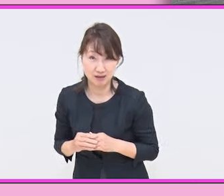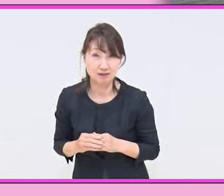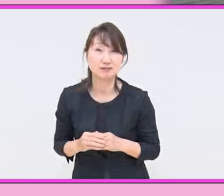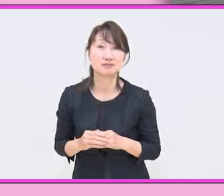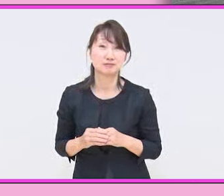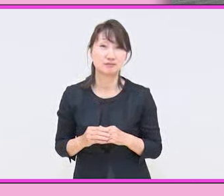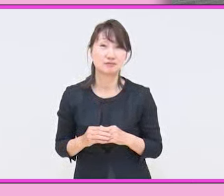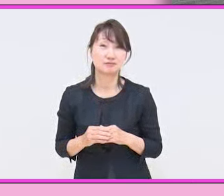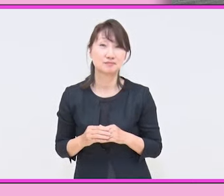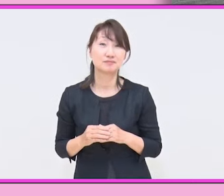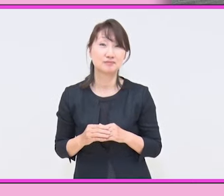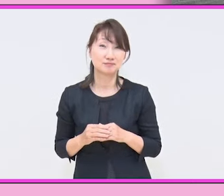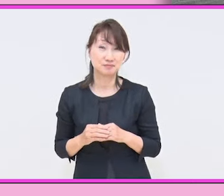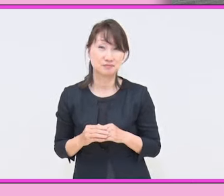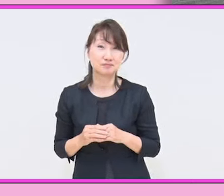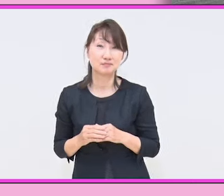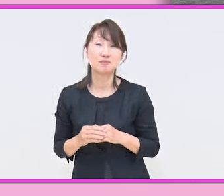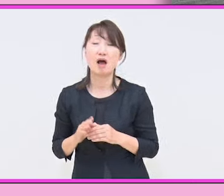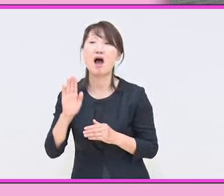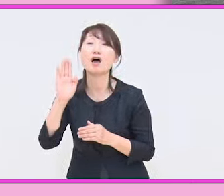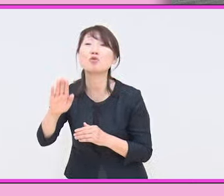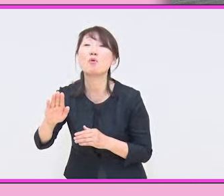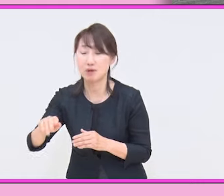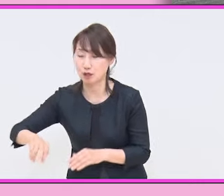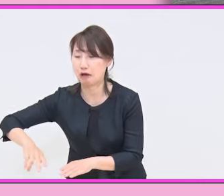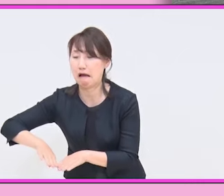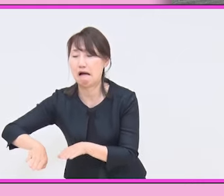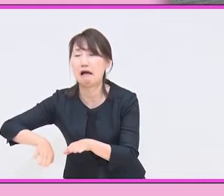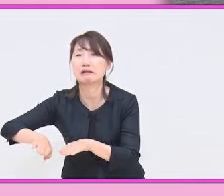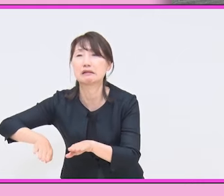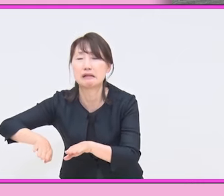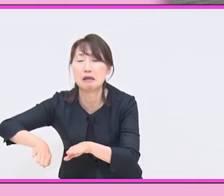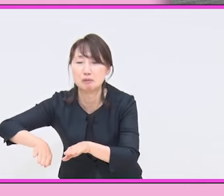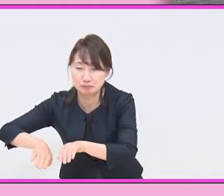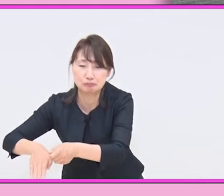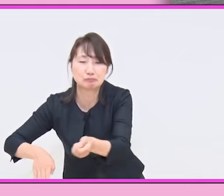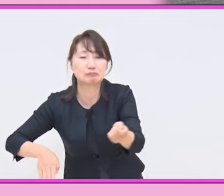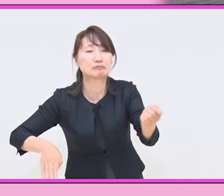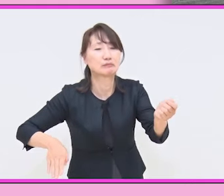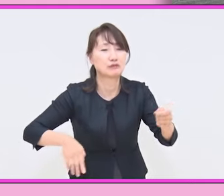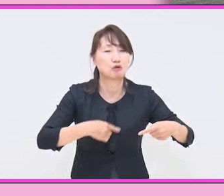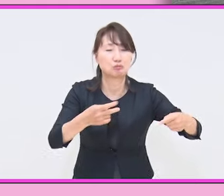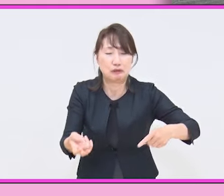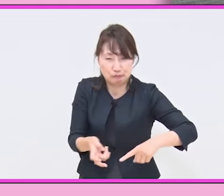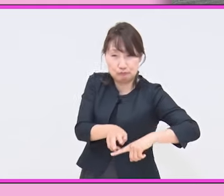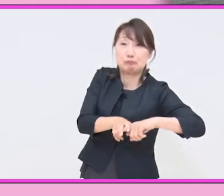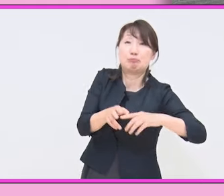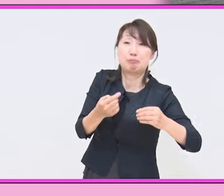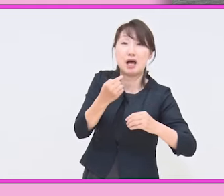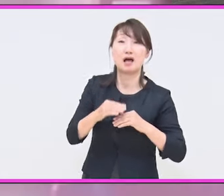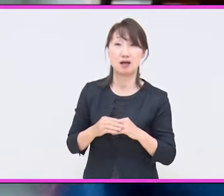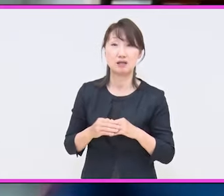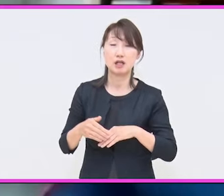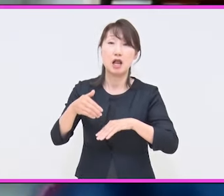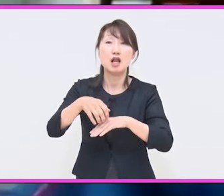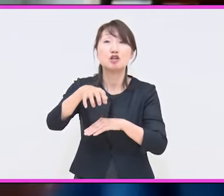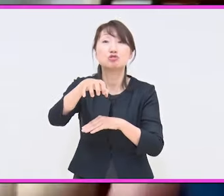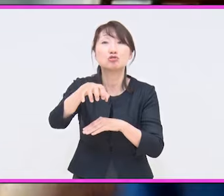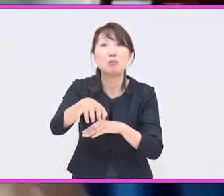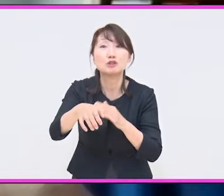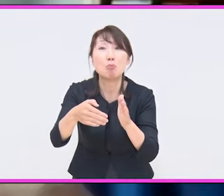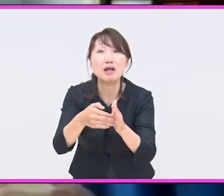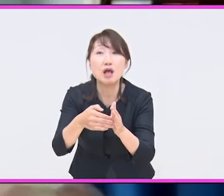for me to change, and then go back across the floor and get back into my chair, and then go and